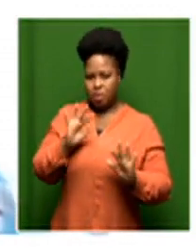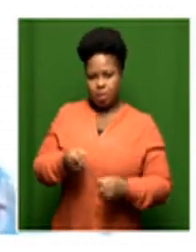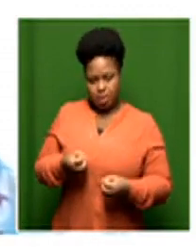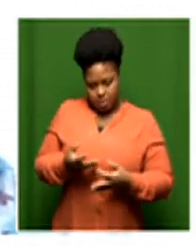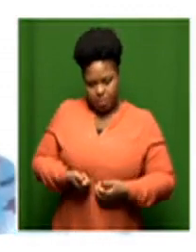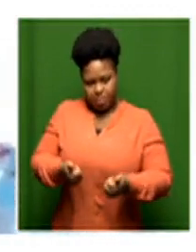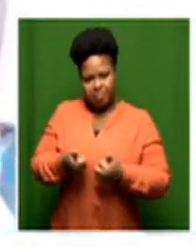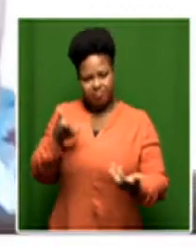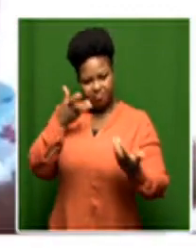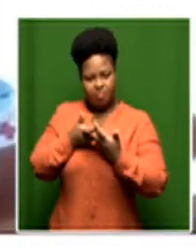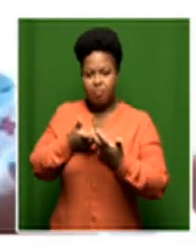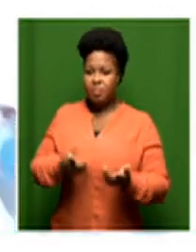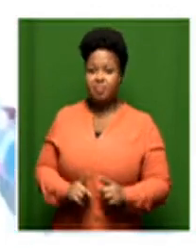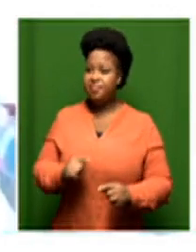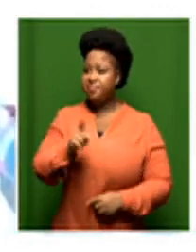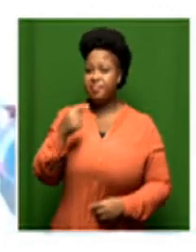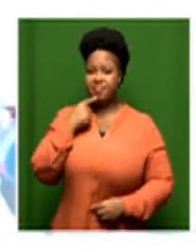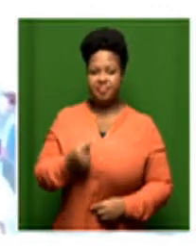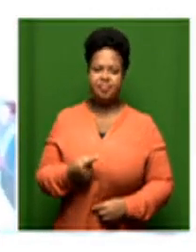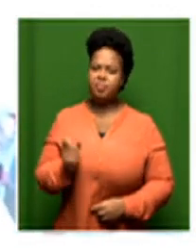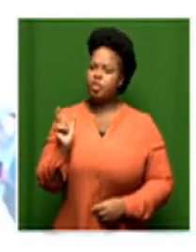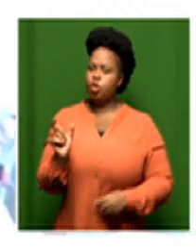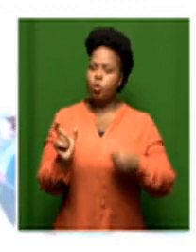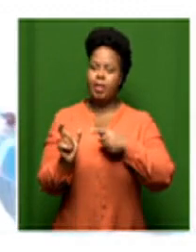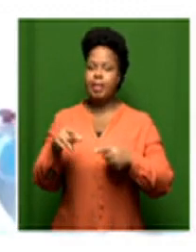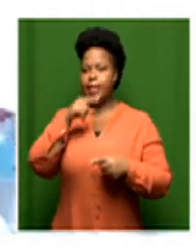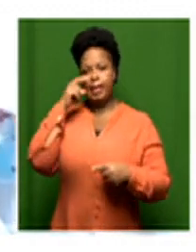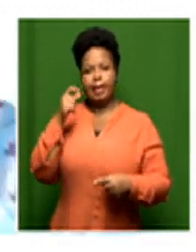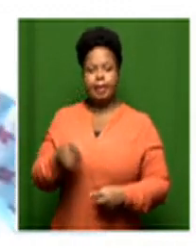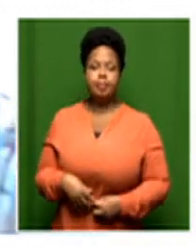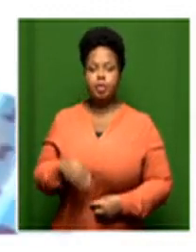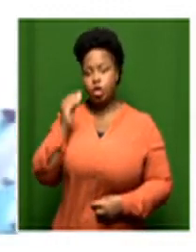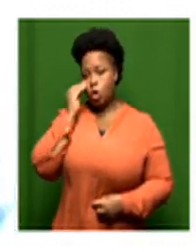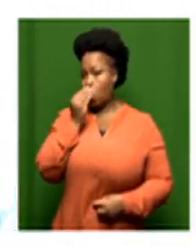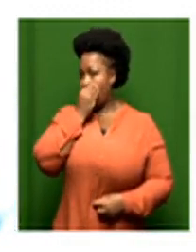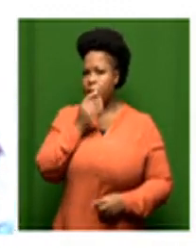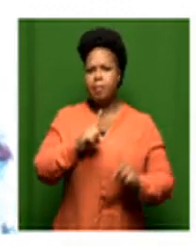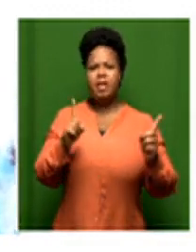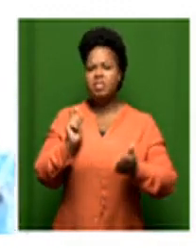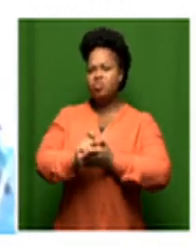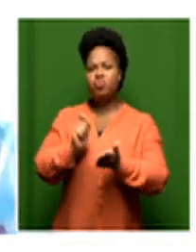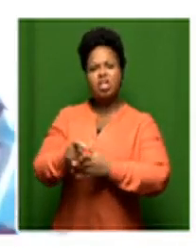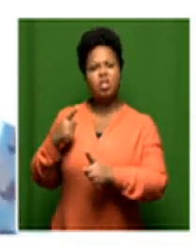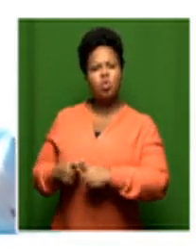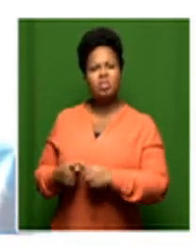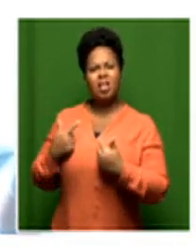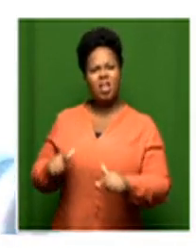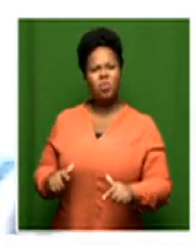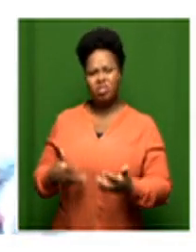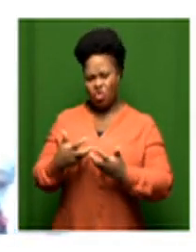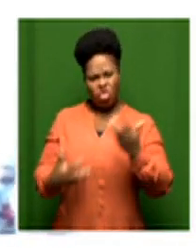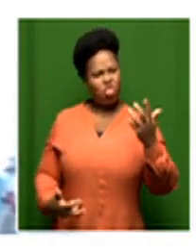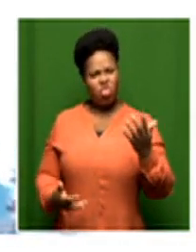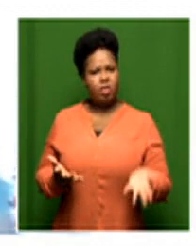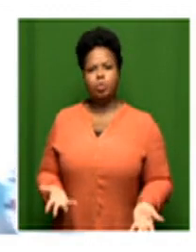restoration. Now, they say this word and this name is Khoi, they write it in Xhosa. And it distorts